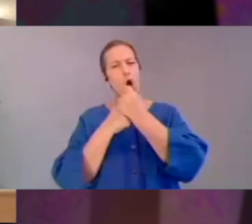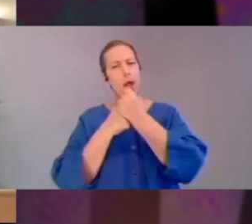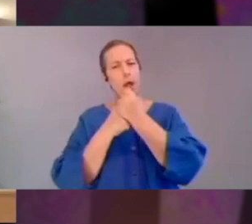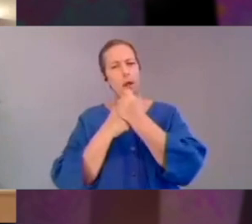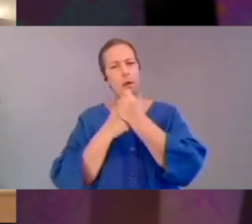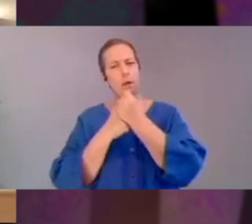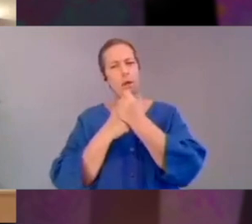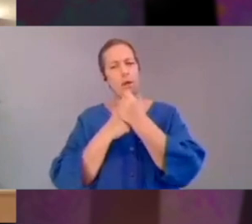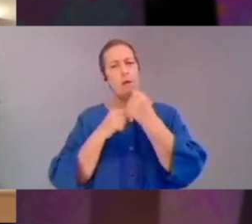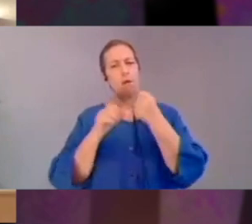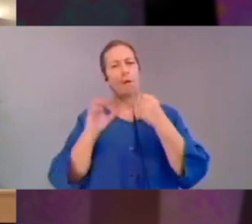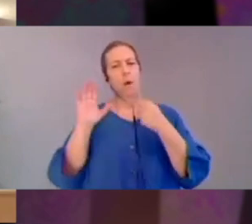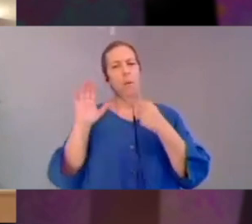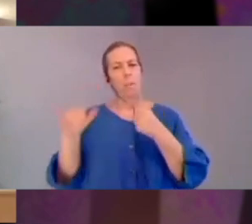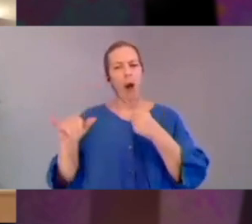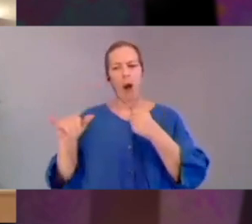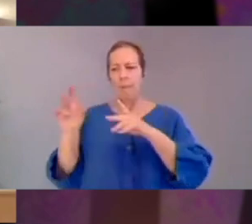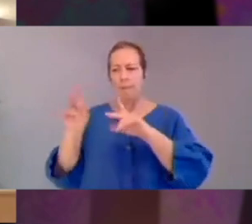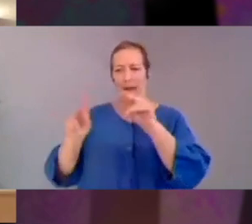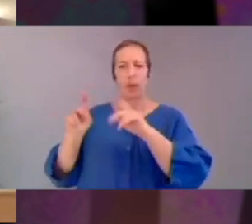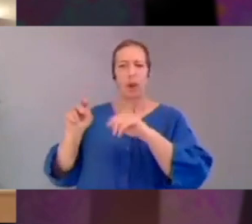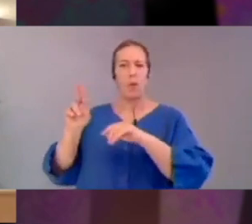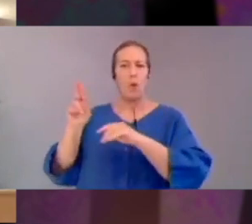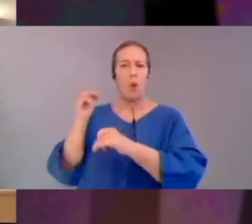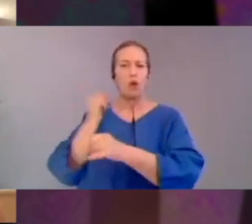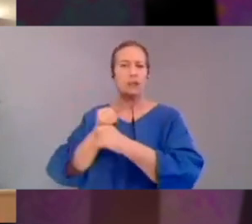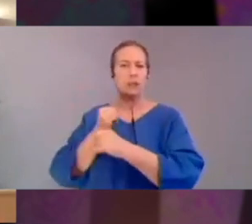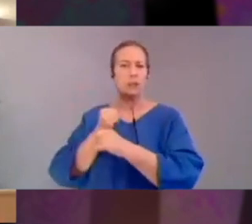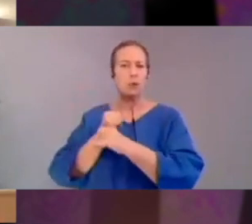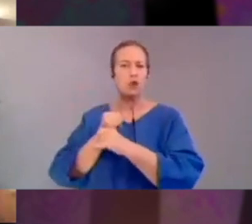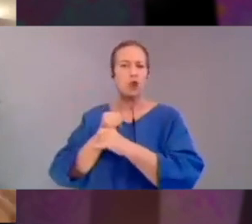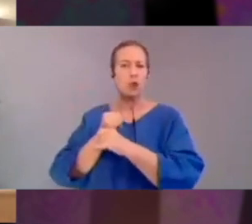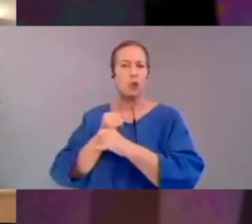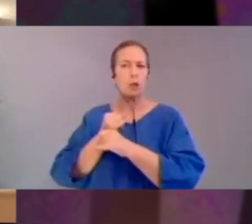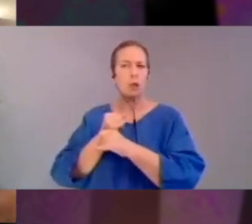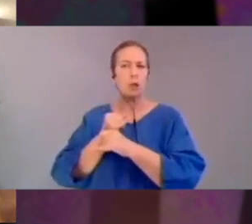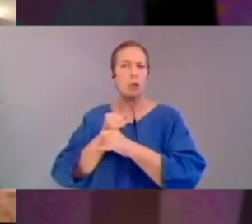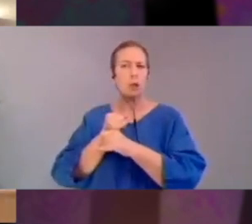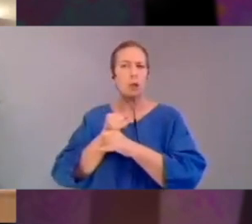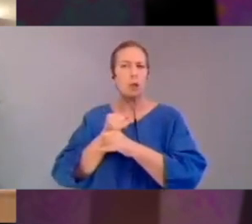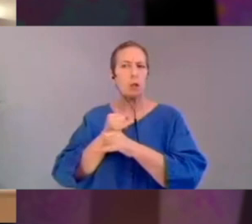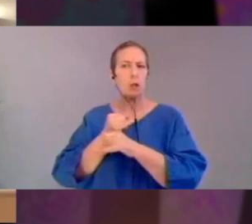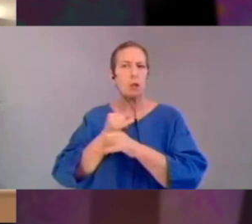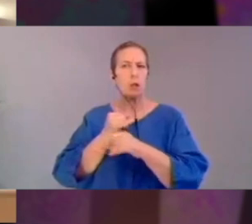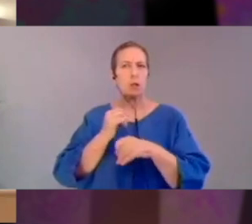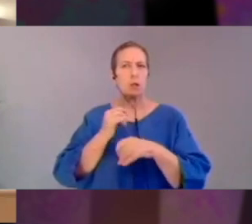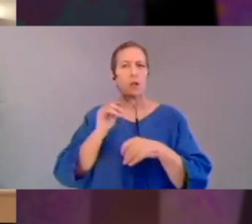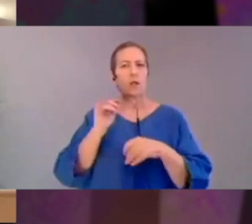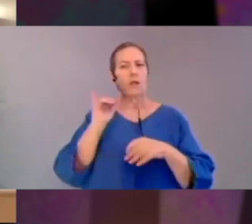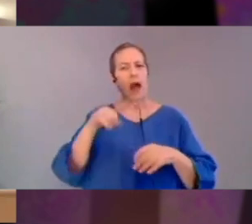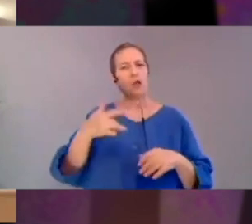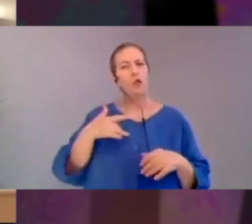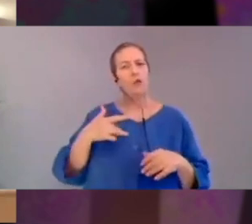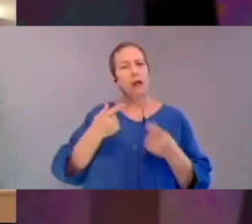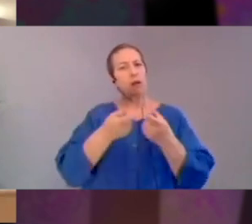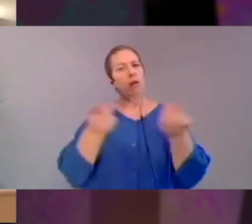institution or that institution, that you feel like might just benefit the field a little bit?